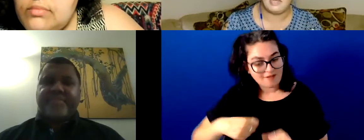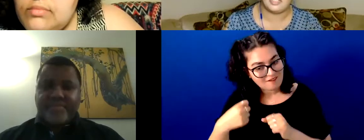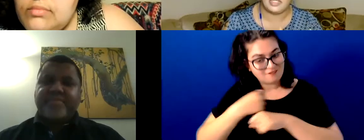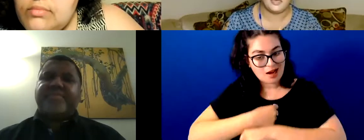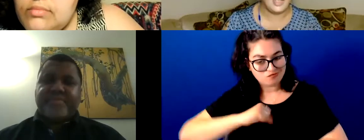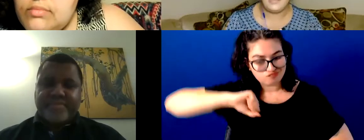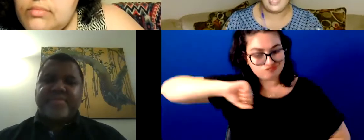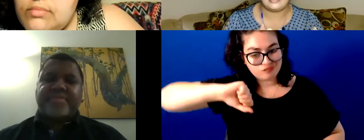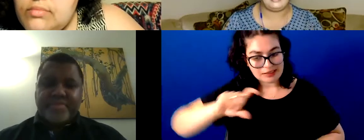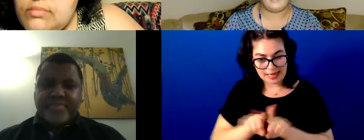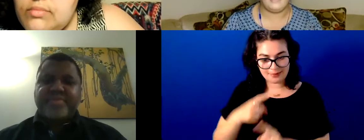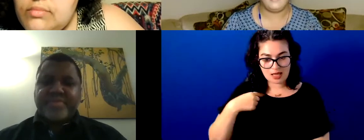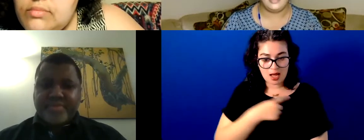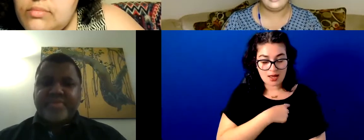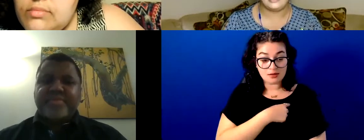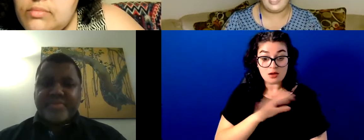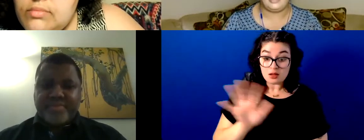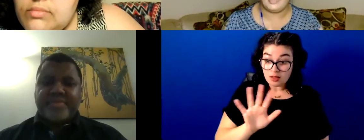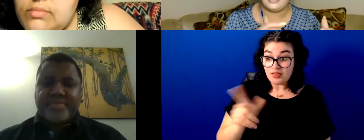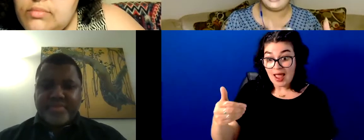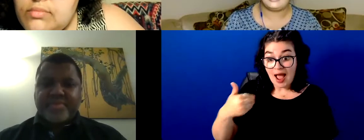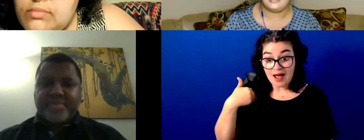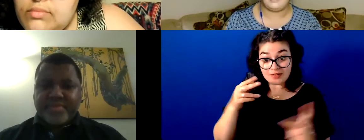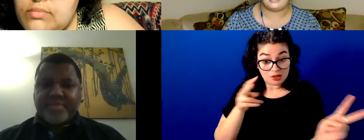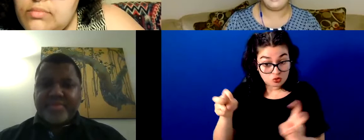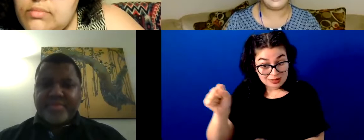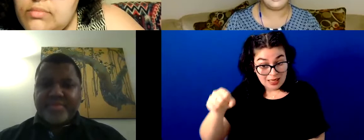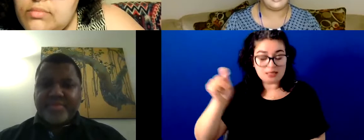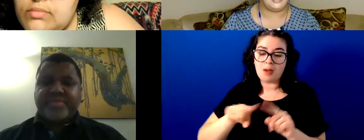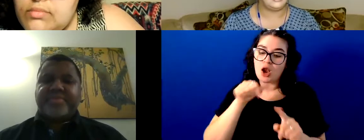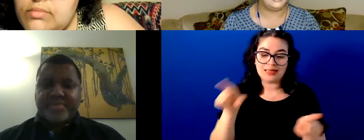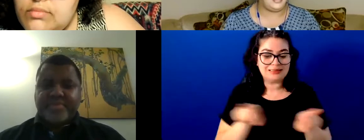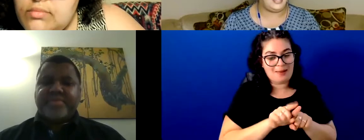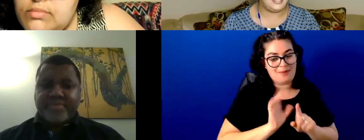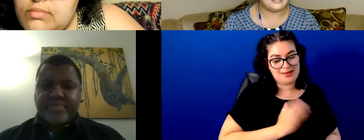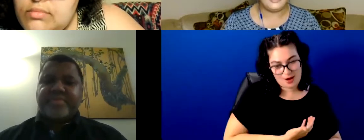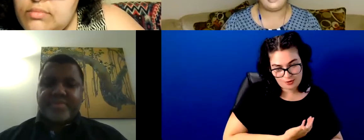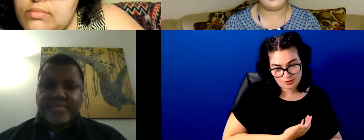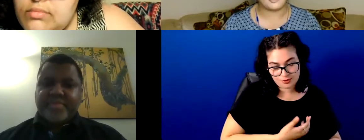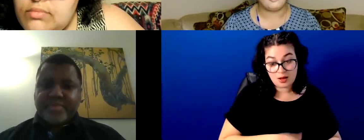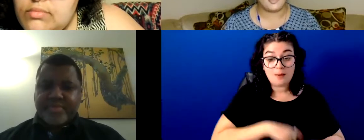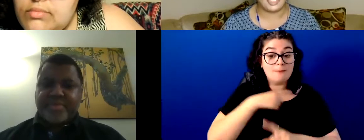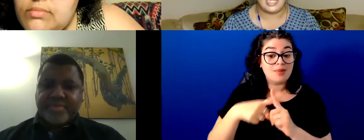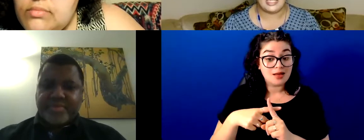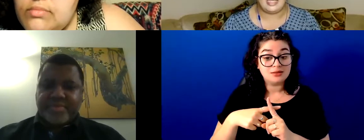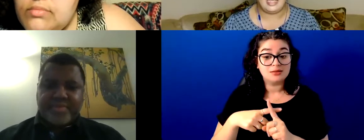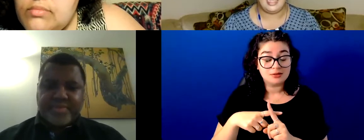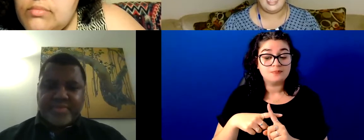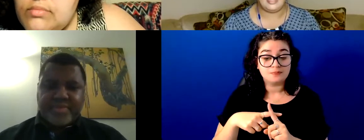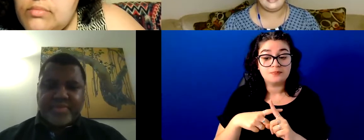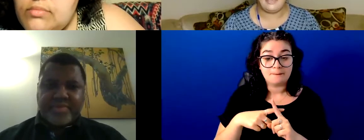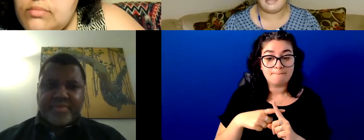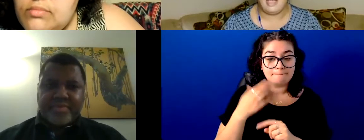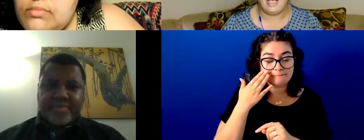we do. Not saying that they don't have disparities, but it's maybe not as much as us. And also the disproportionate